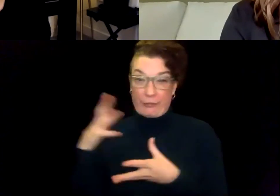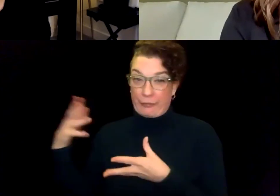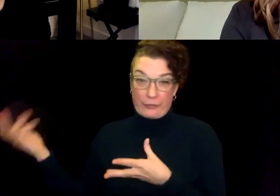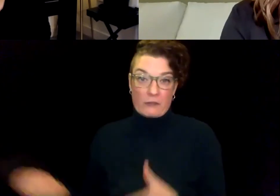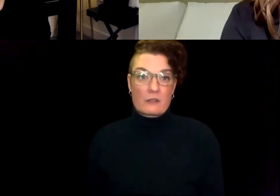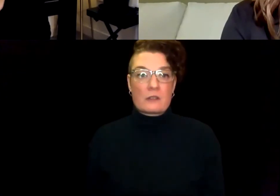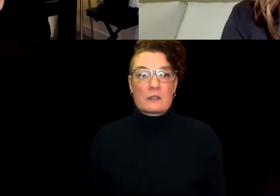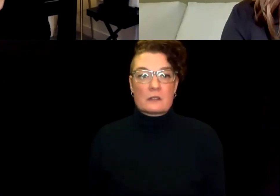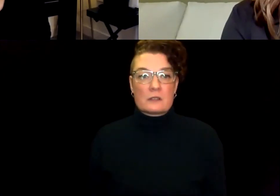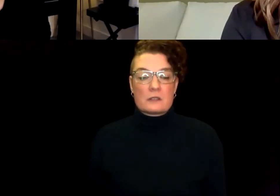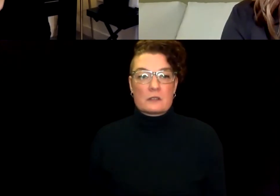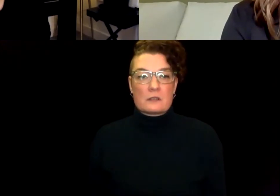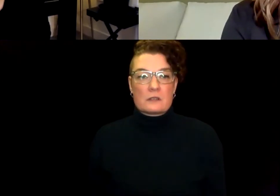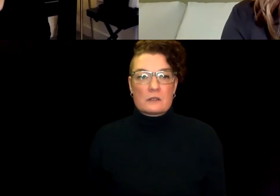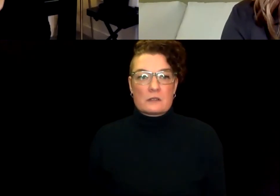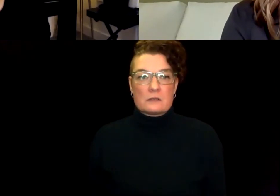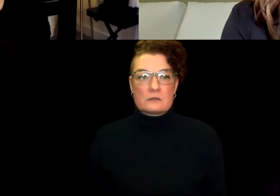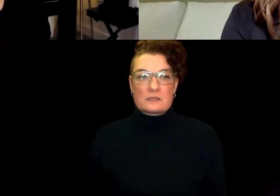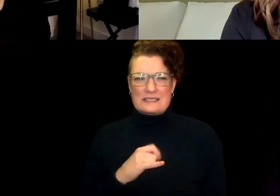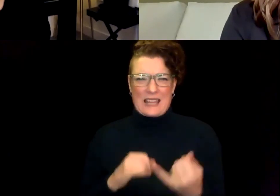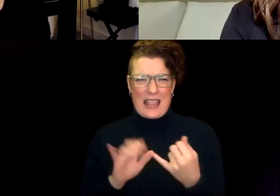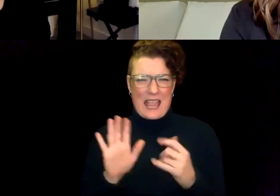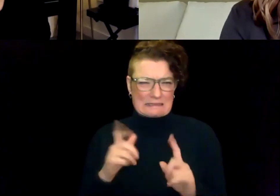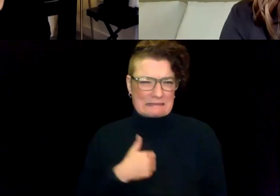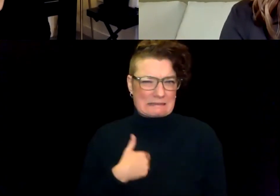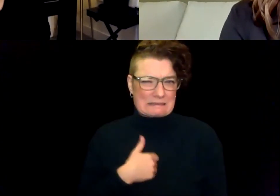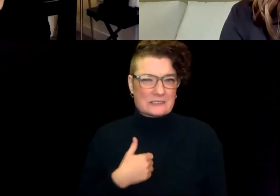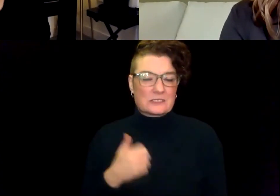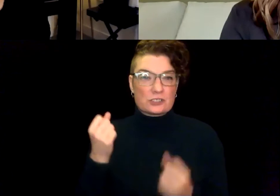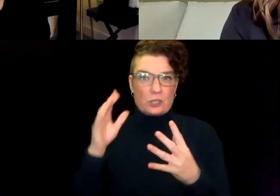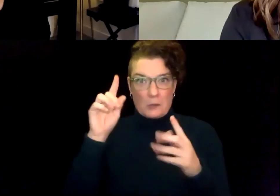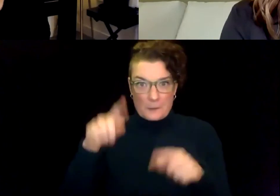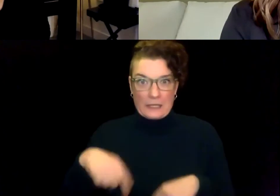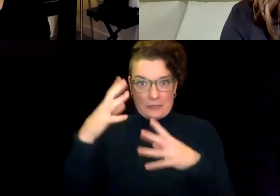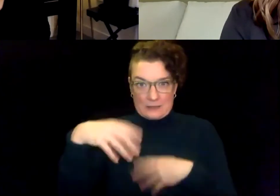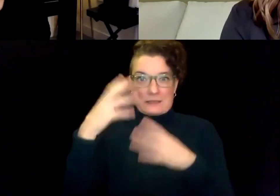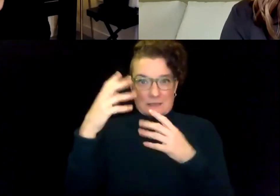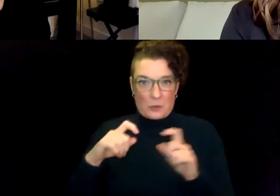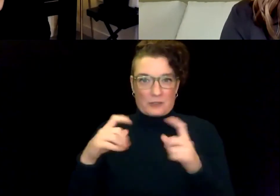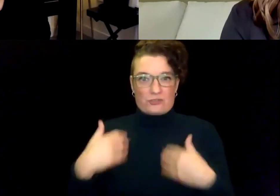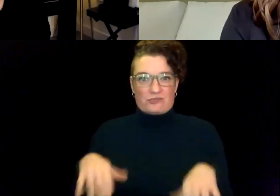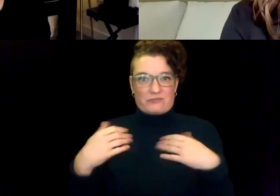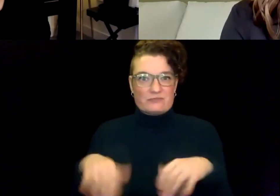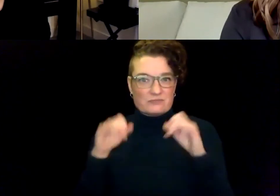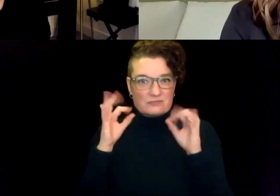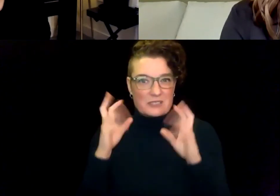lastly, I'm so sorry, you guys. There's so many questions, this is amazing.